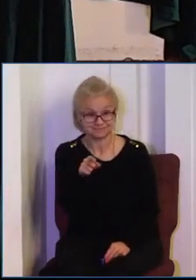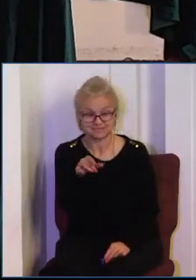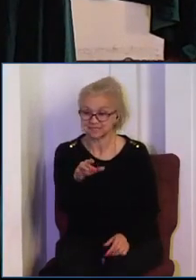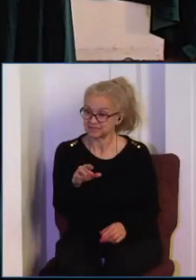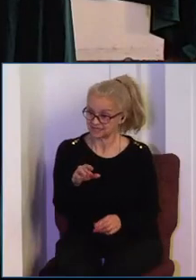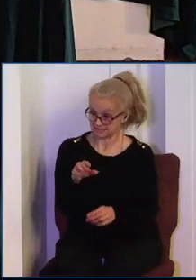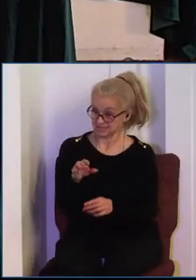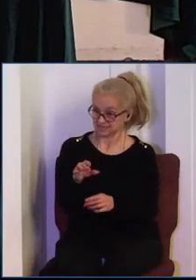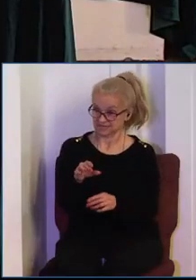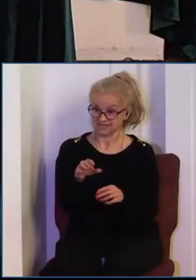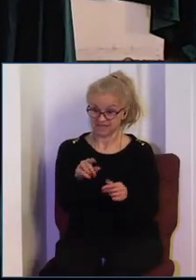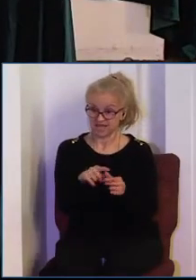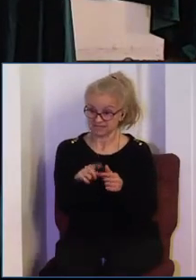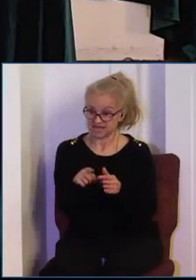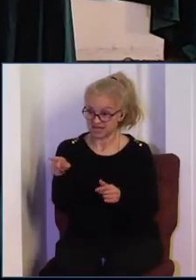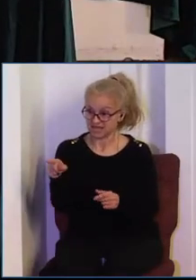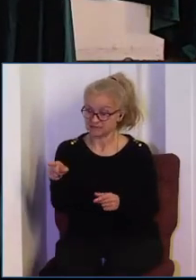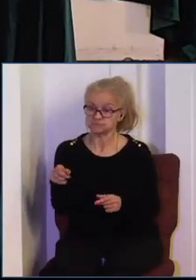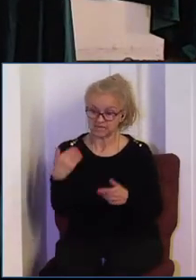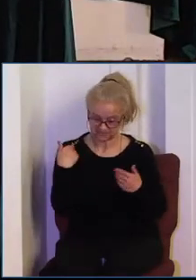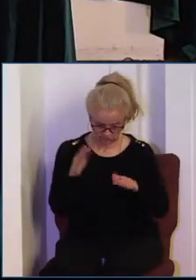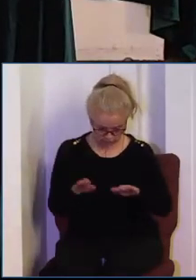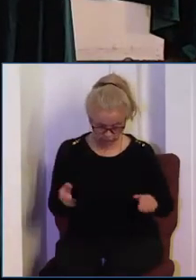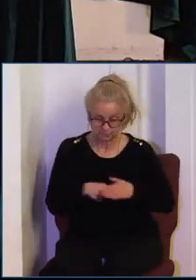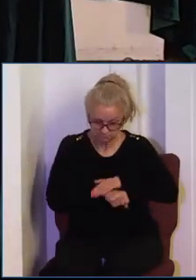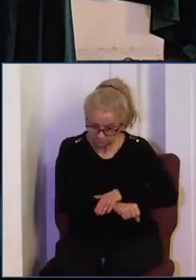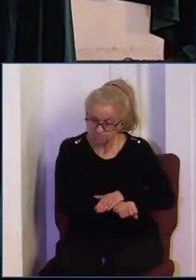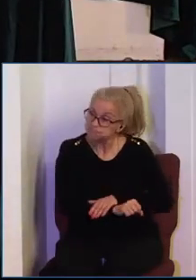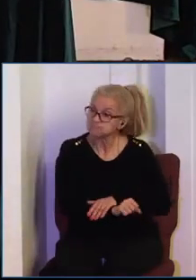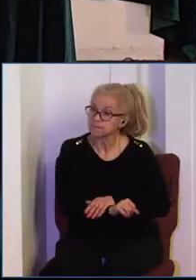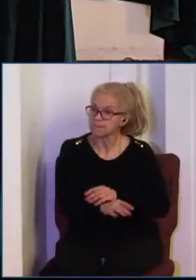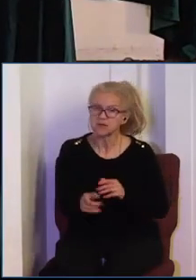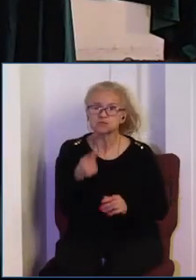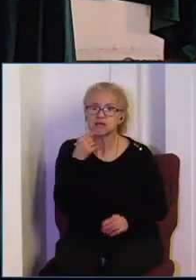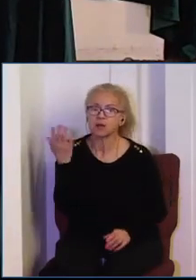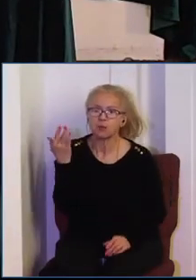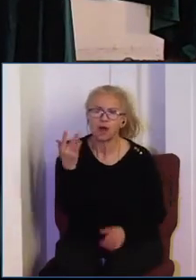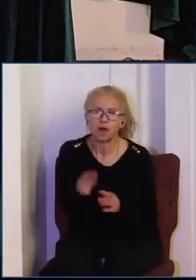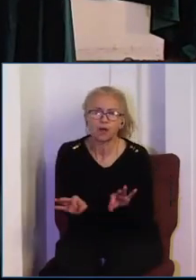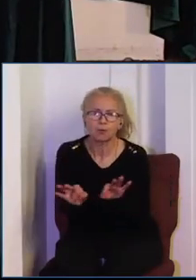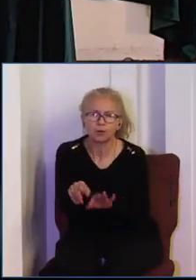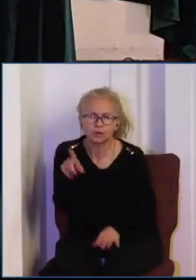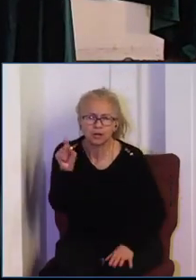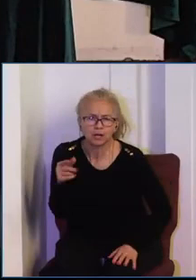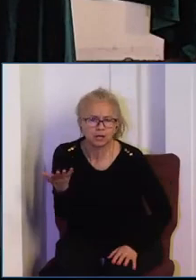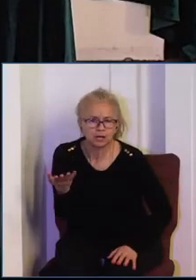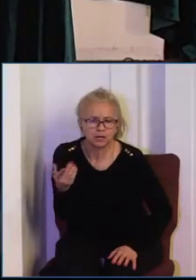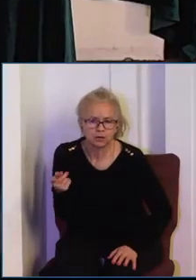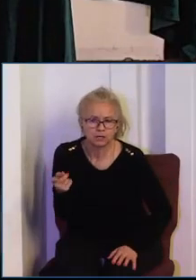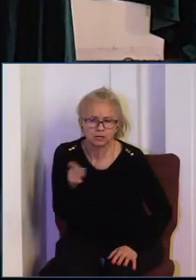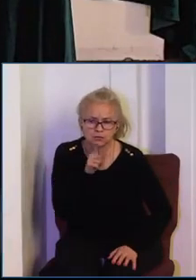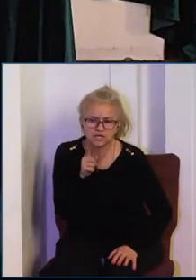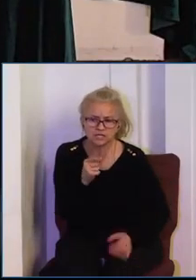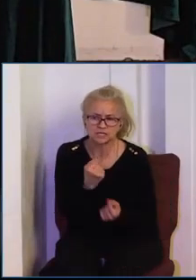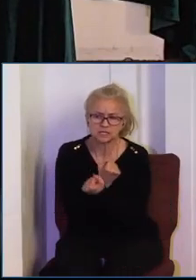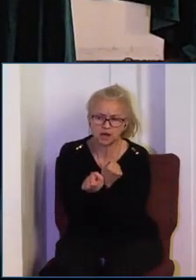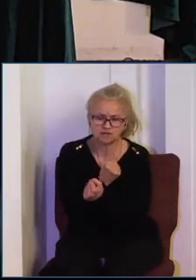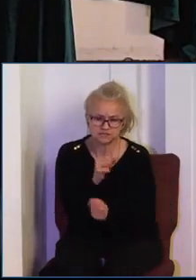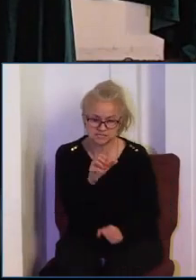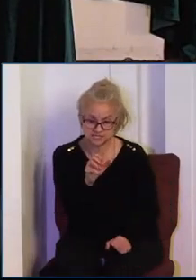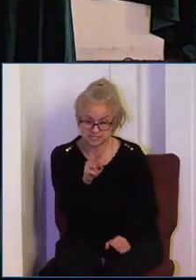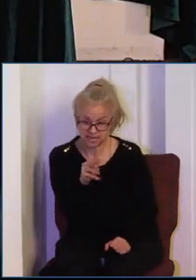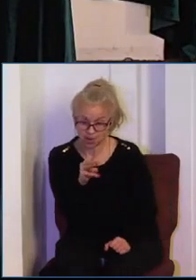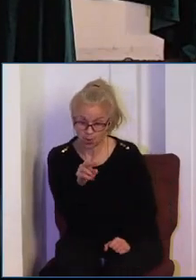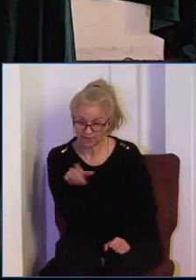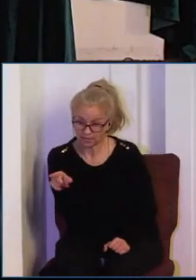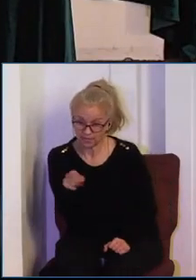And then she has children. Now you say, why is that important when she really loved Naomi?